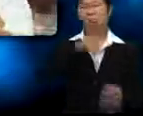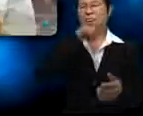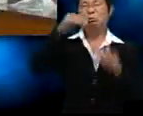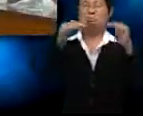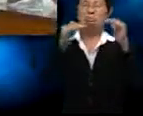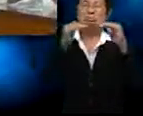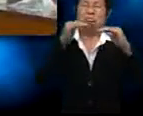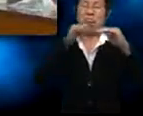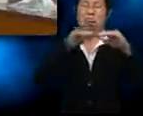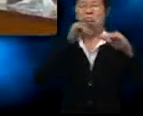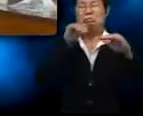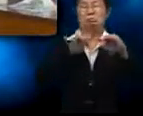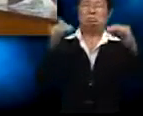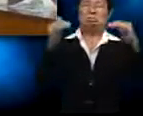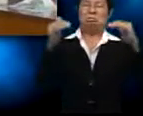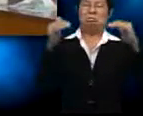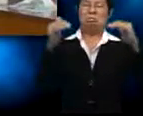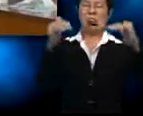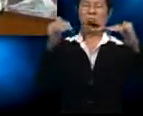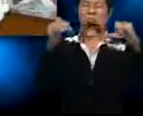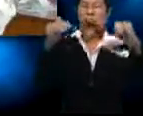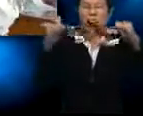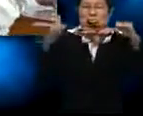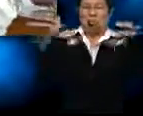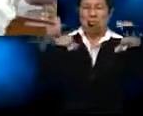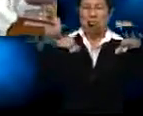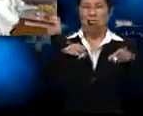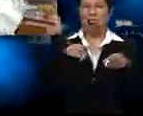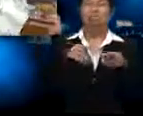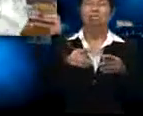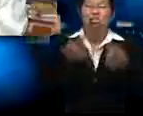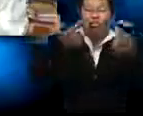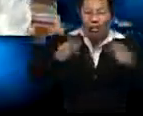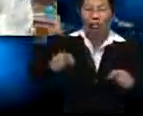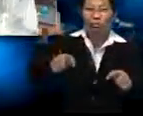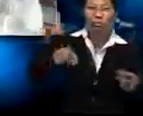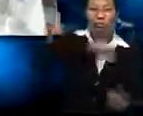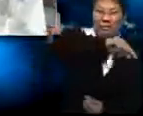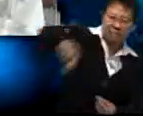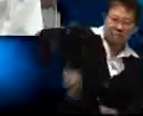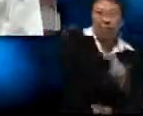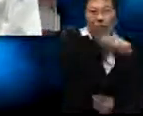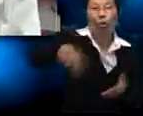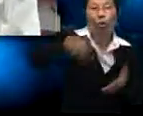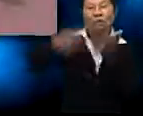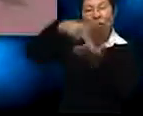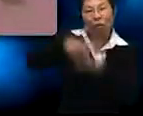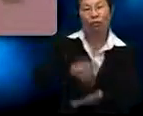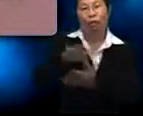unstable. Can you try to spin them and see what is the effect of your